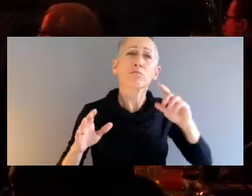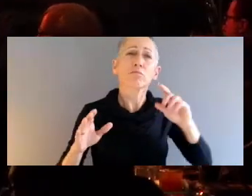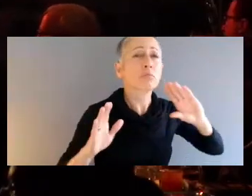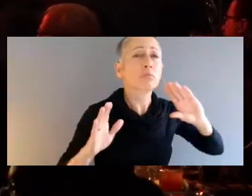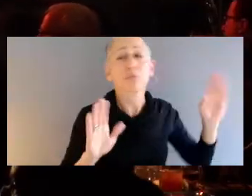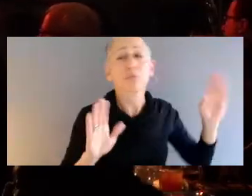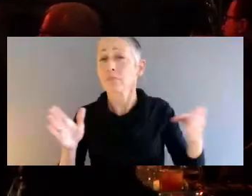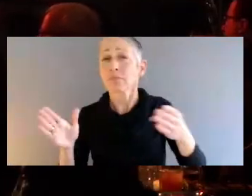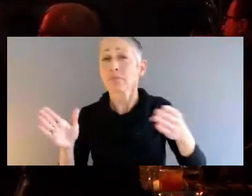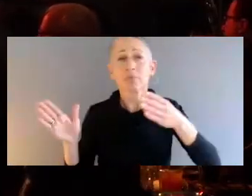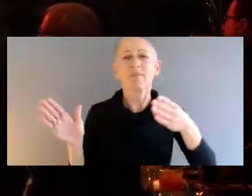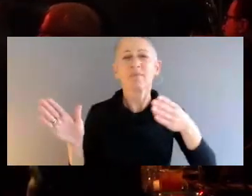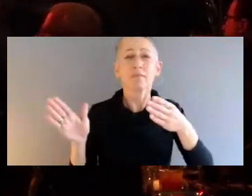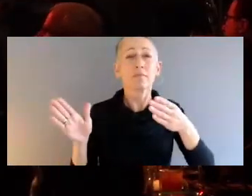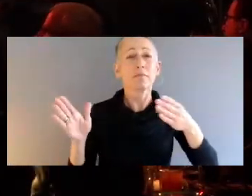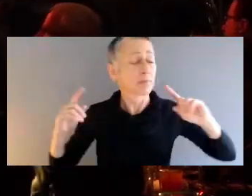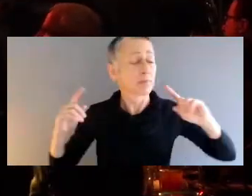away.